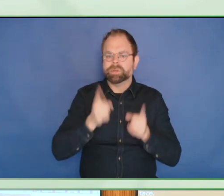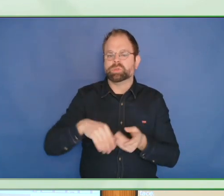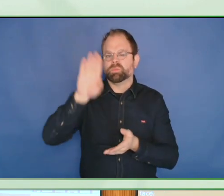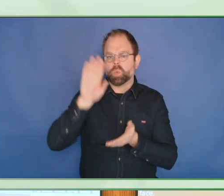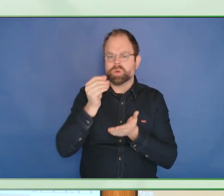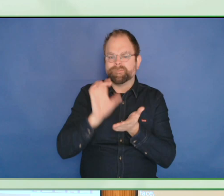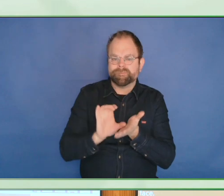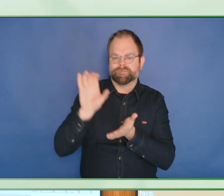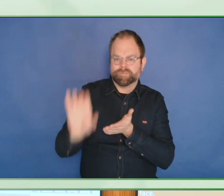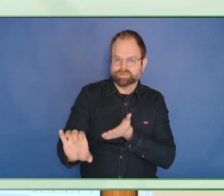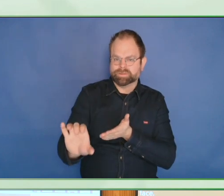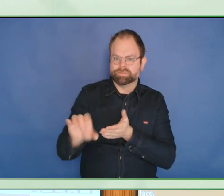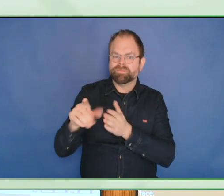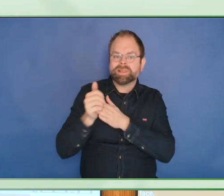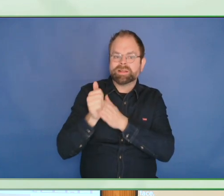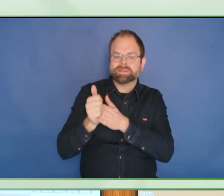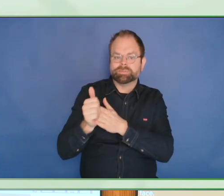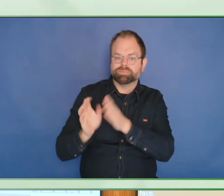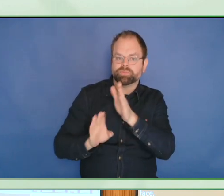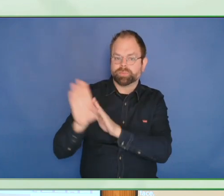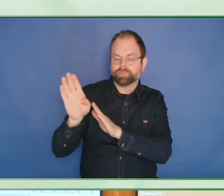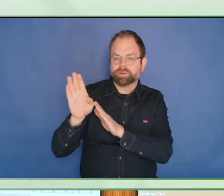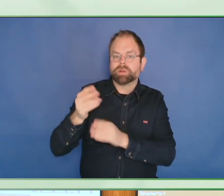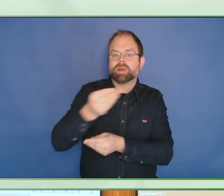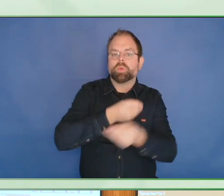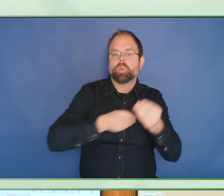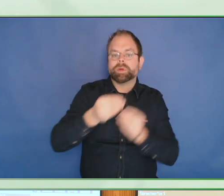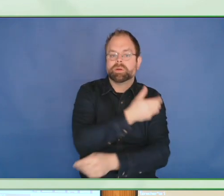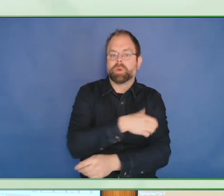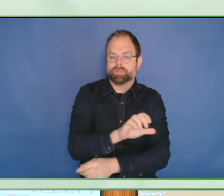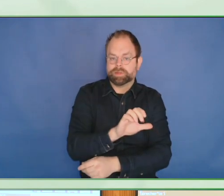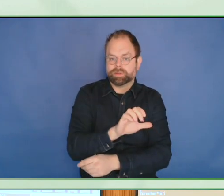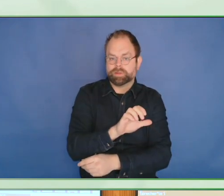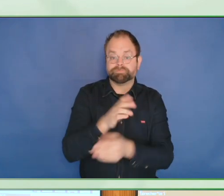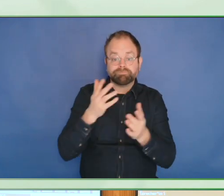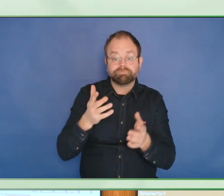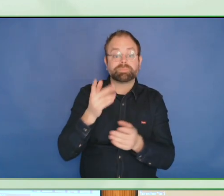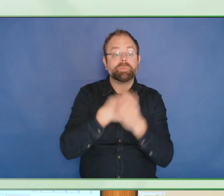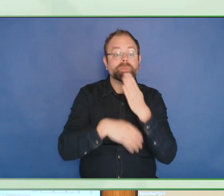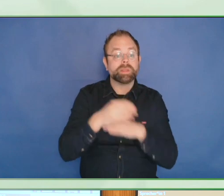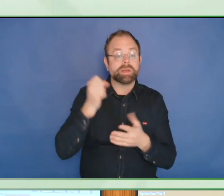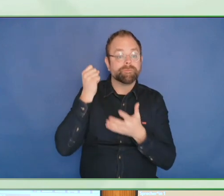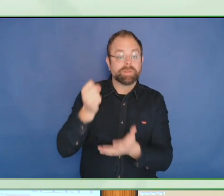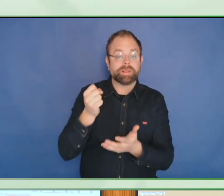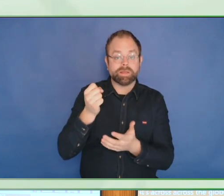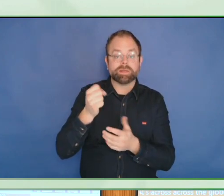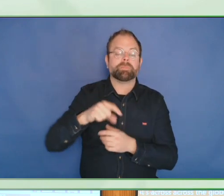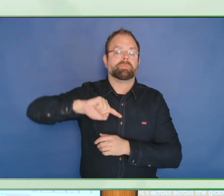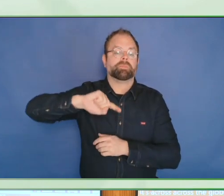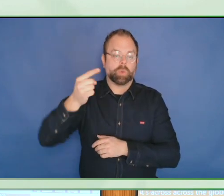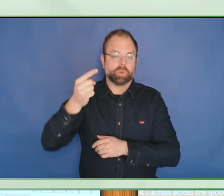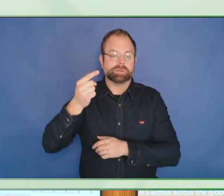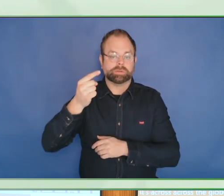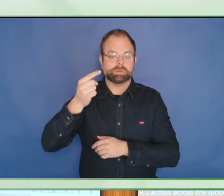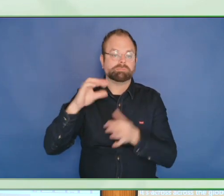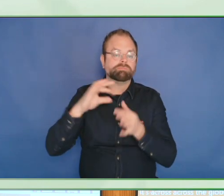similar, and I'm going to try to keep a global perspective on this. But there are, of course, systemic exclusions and